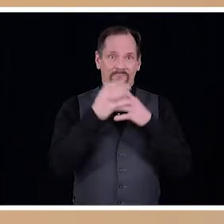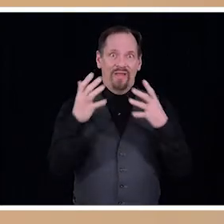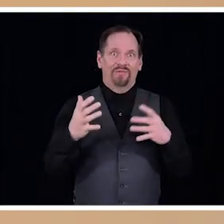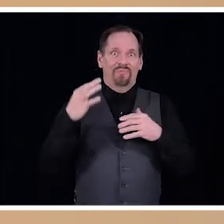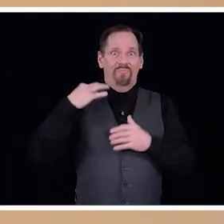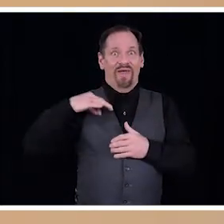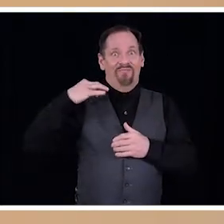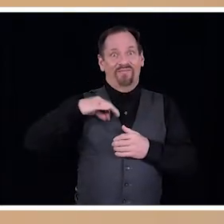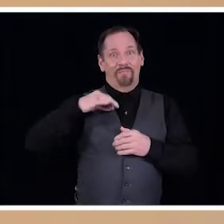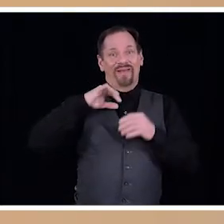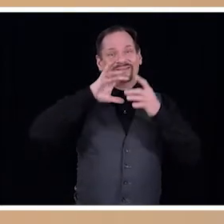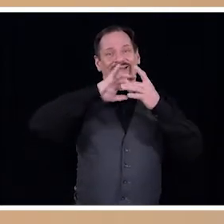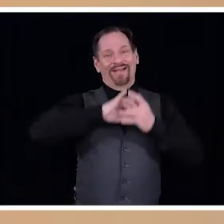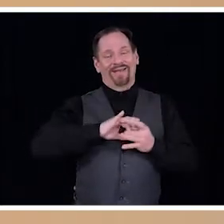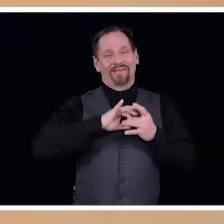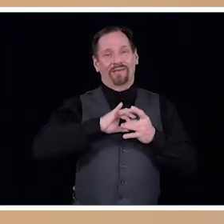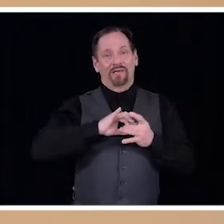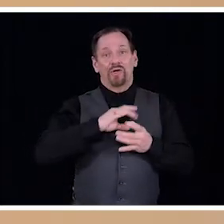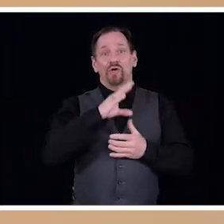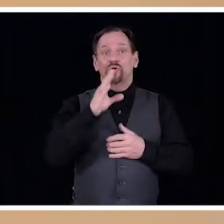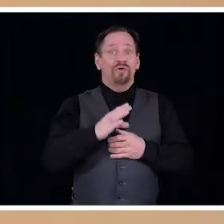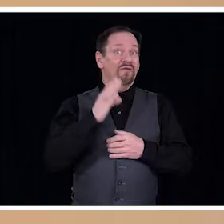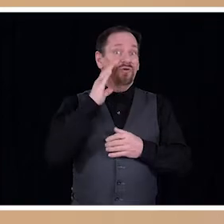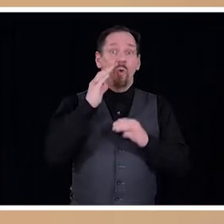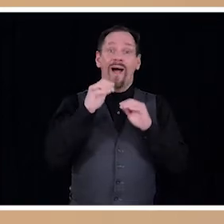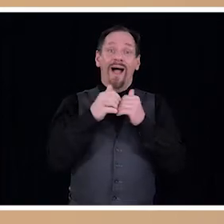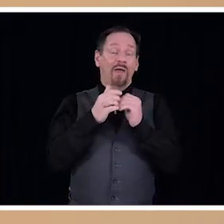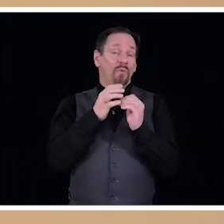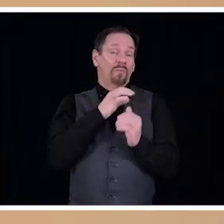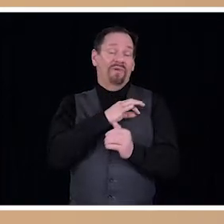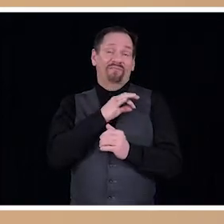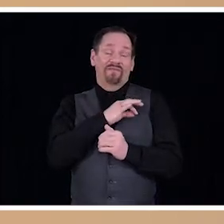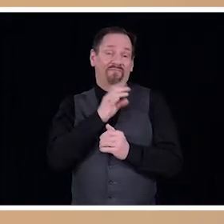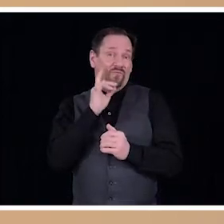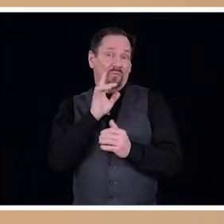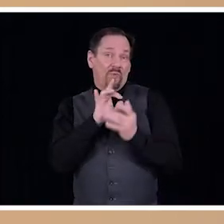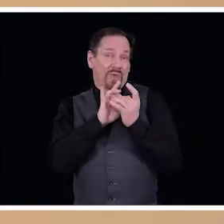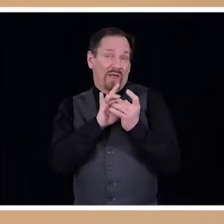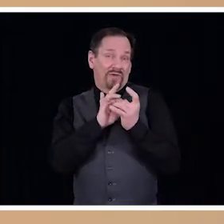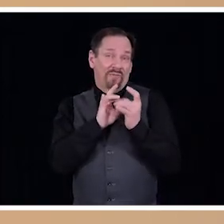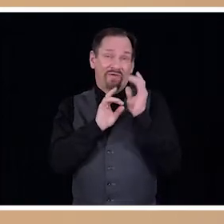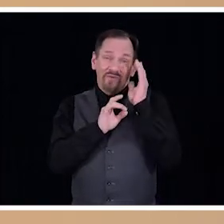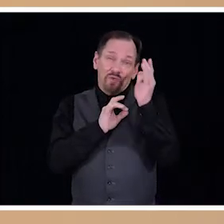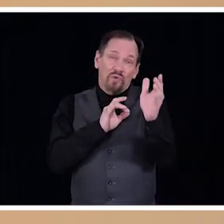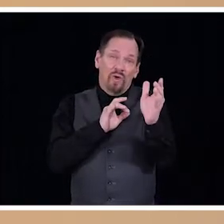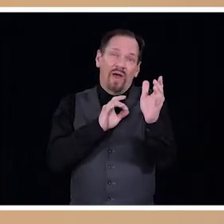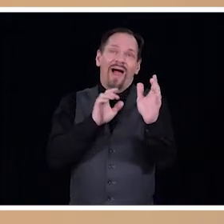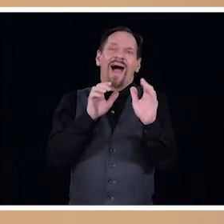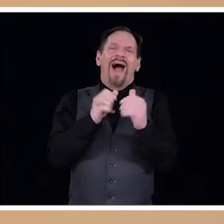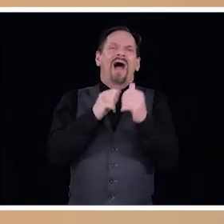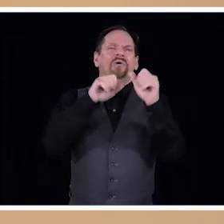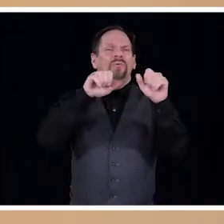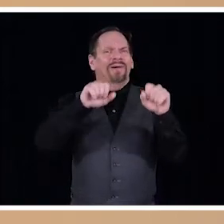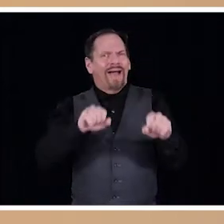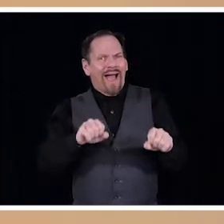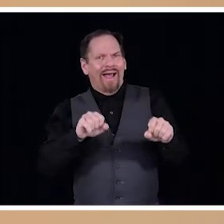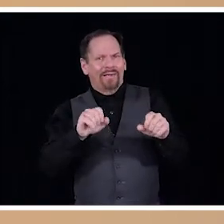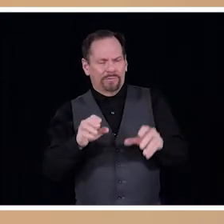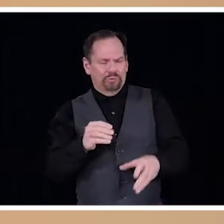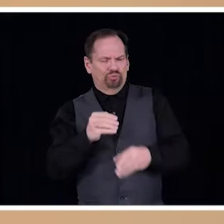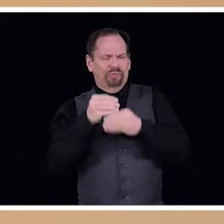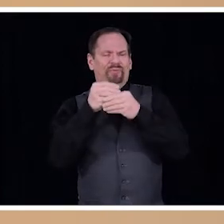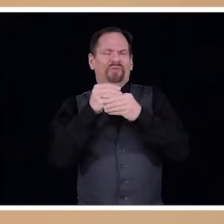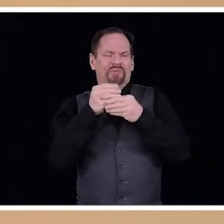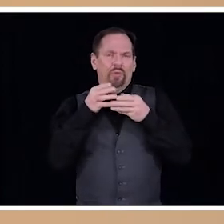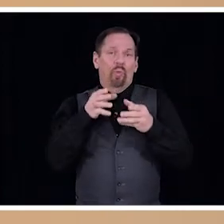touch. You never know how you might benefit from the relationship in the future, or how you might be able to contribute in a way